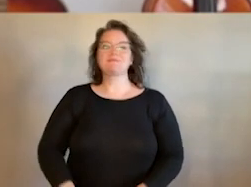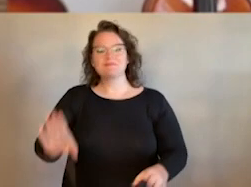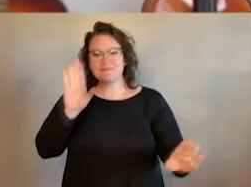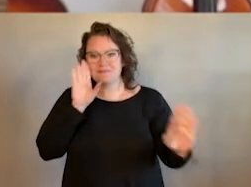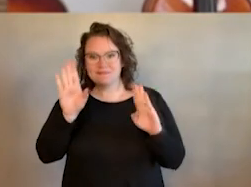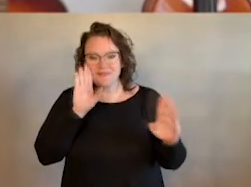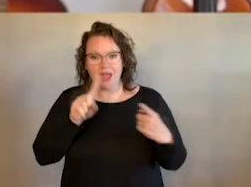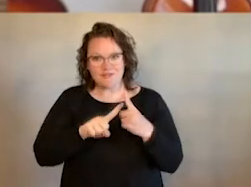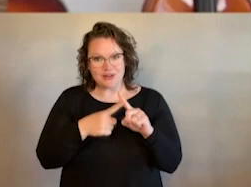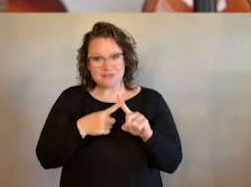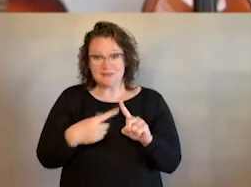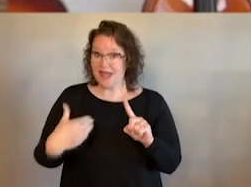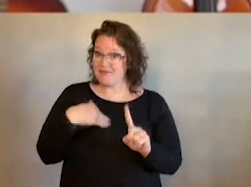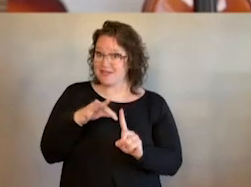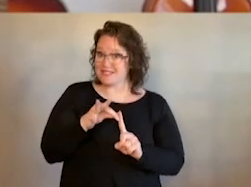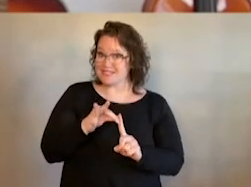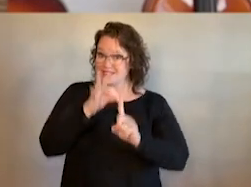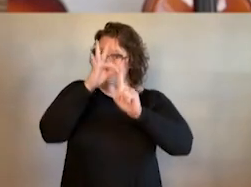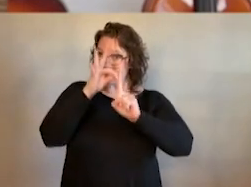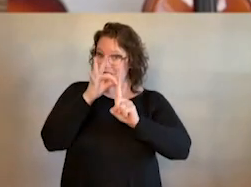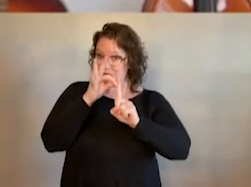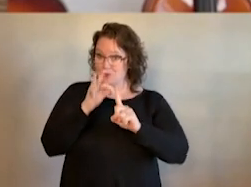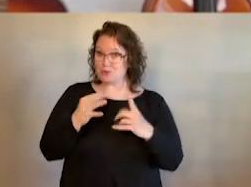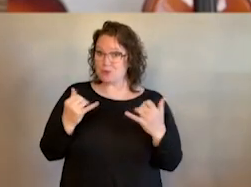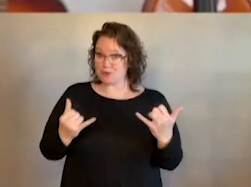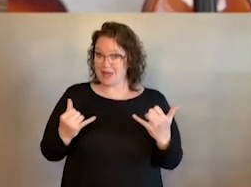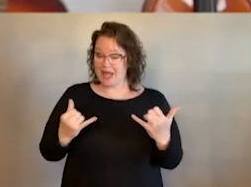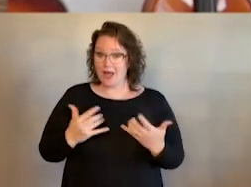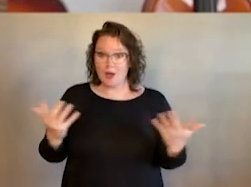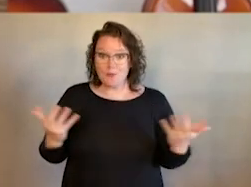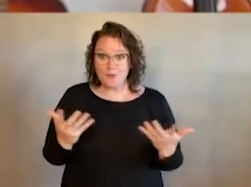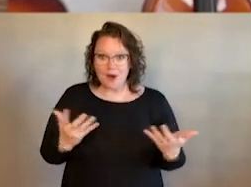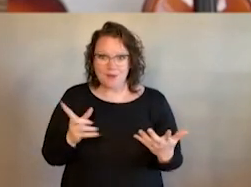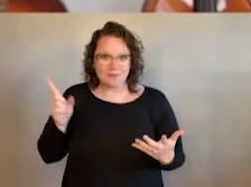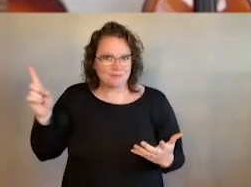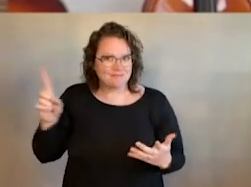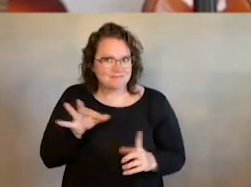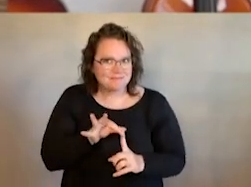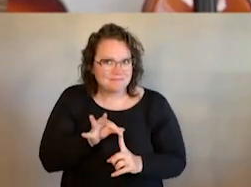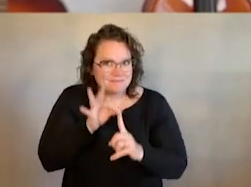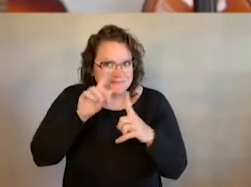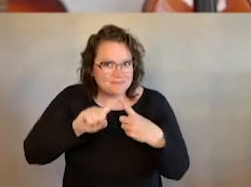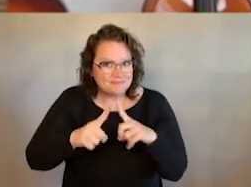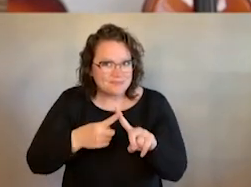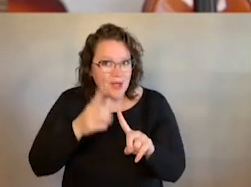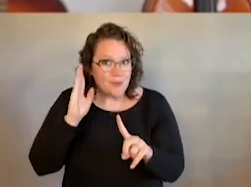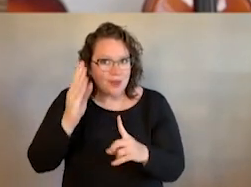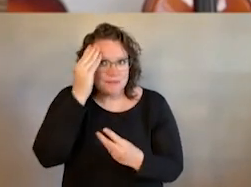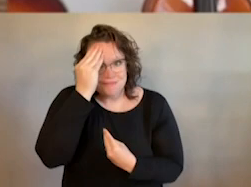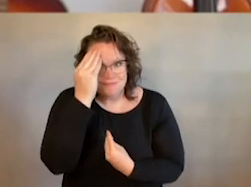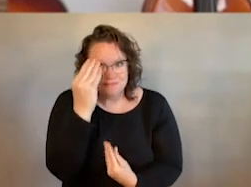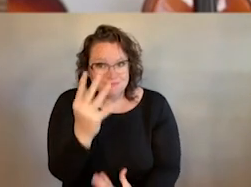Hi friends, we have a special treat today. We're going to be joining a surprise guest that's going to share